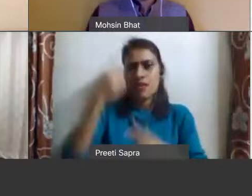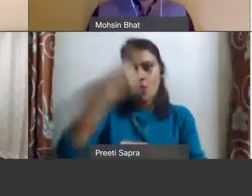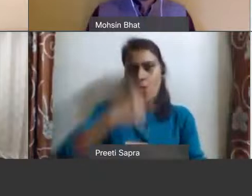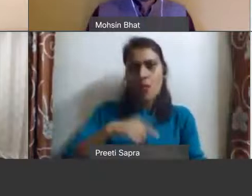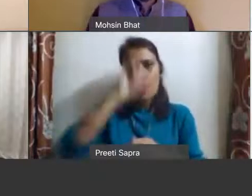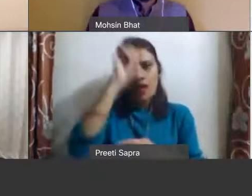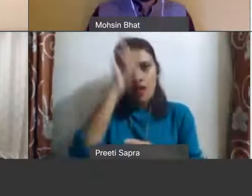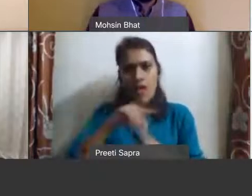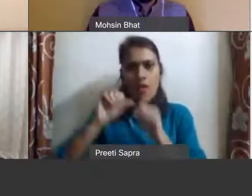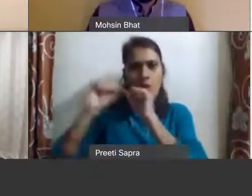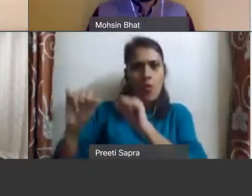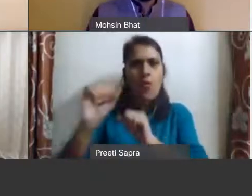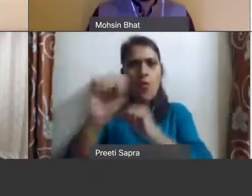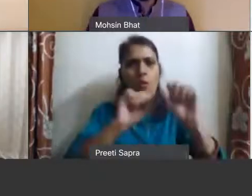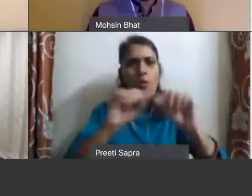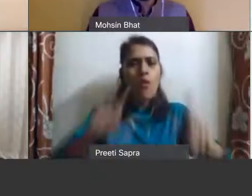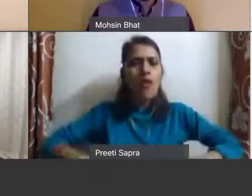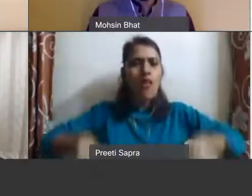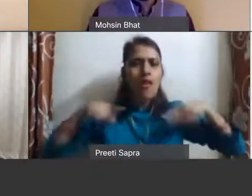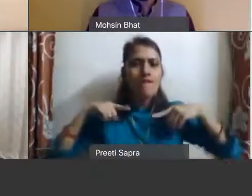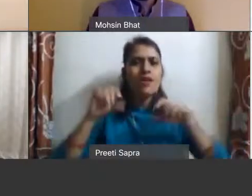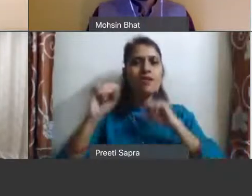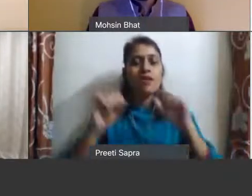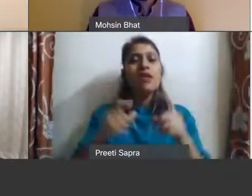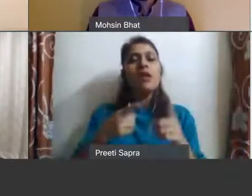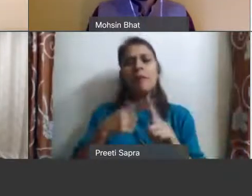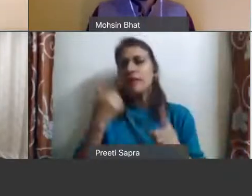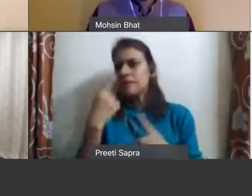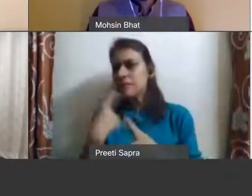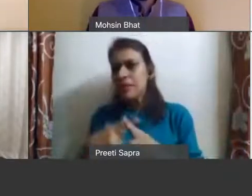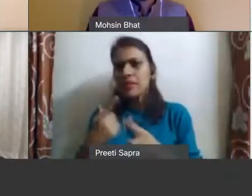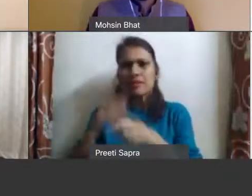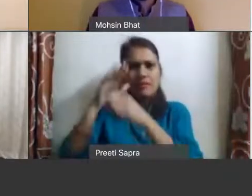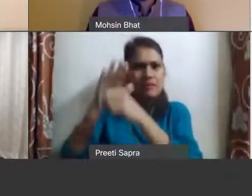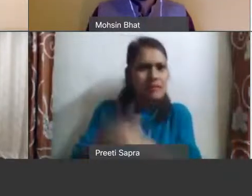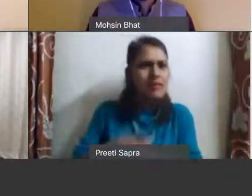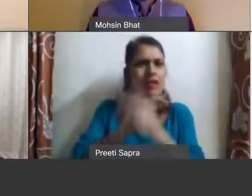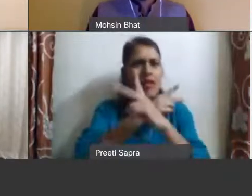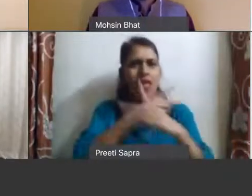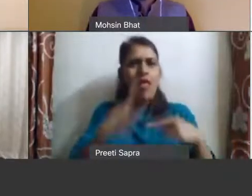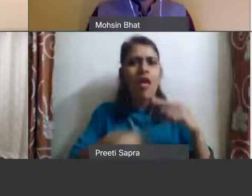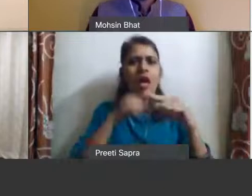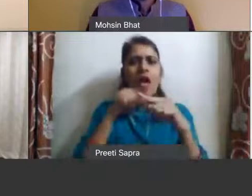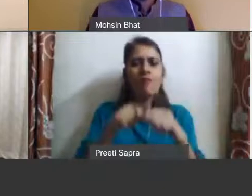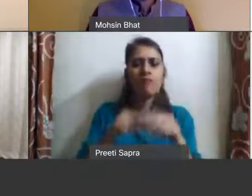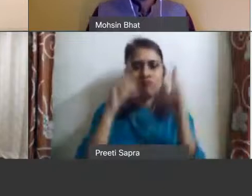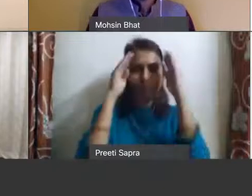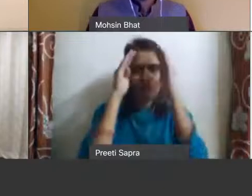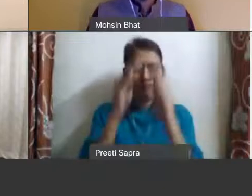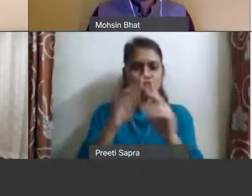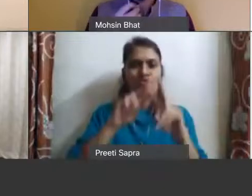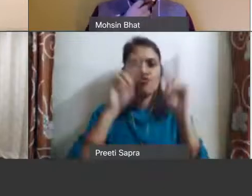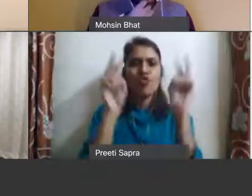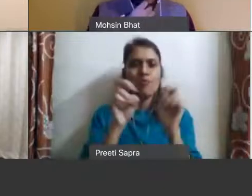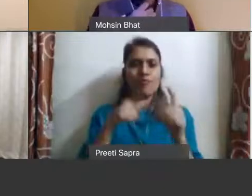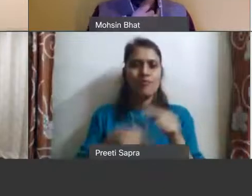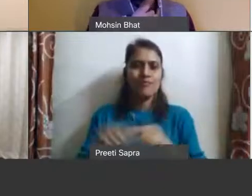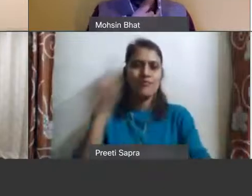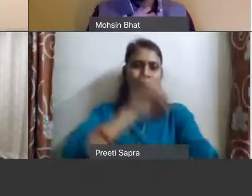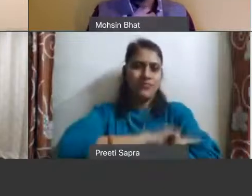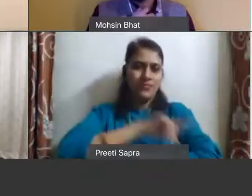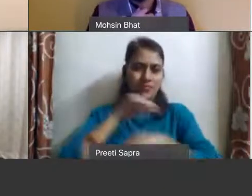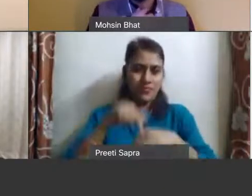Act 2019 and its nexus with discrimination law, or the right against discrimination in the Constitution.